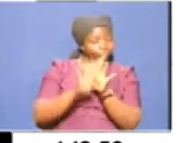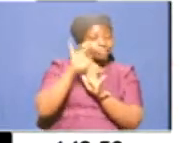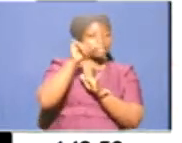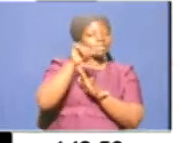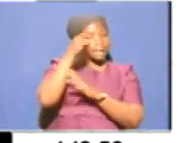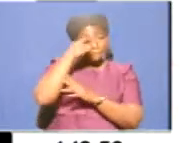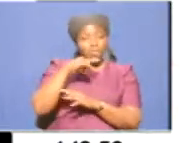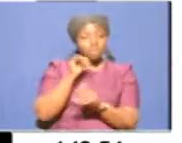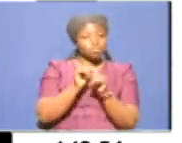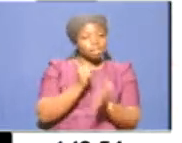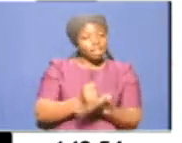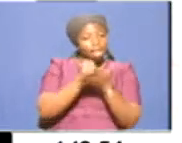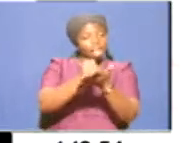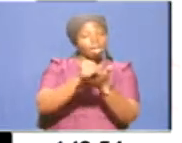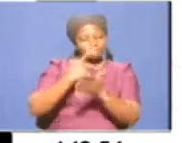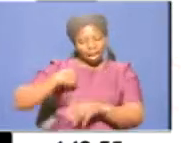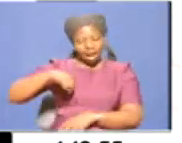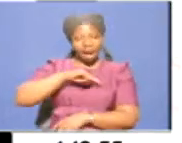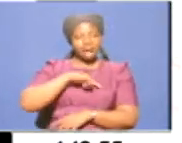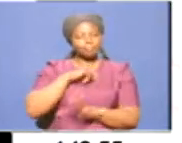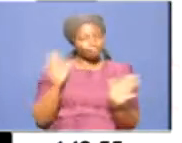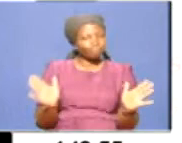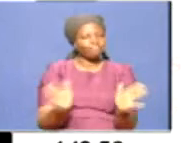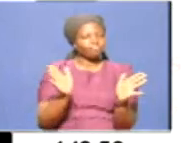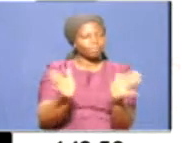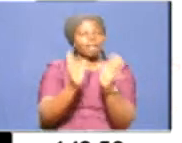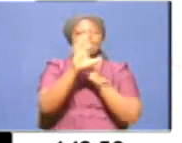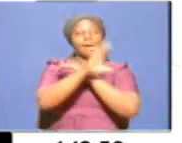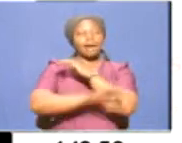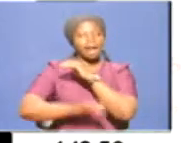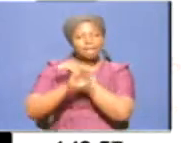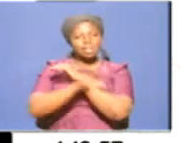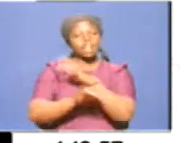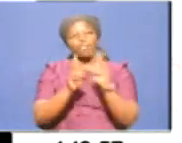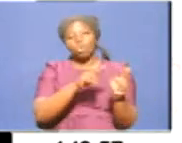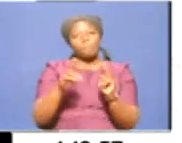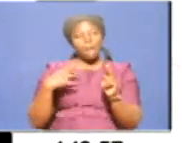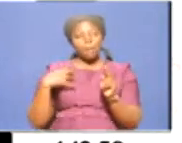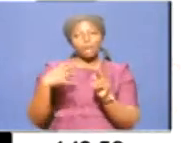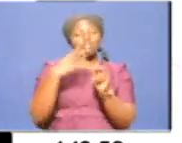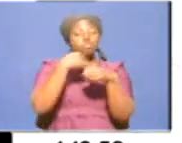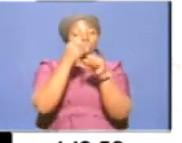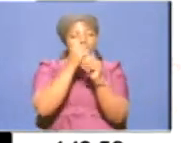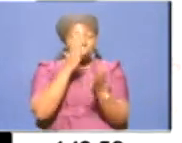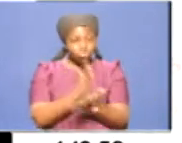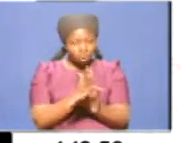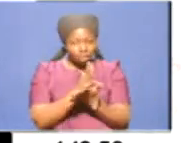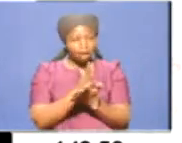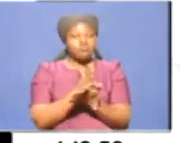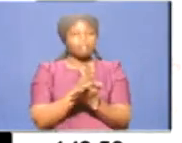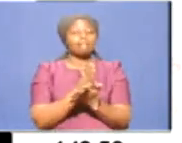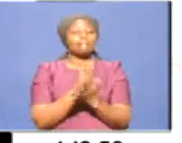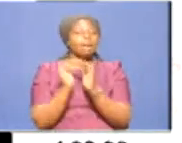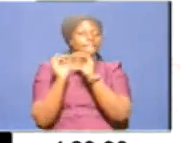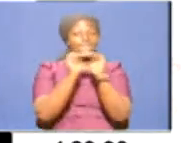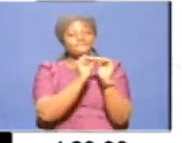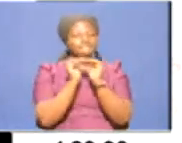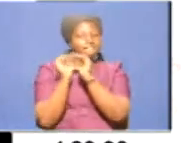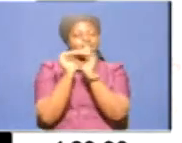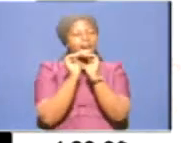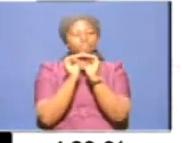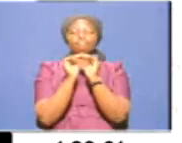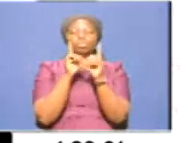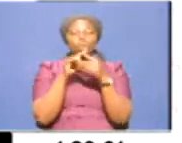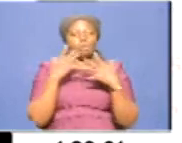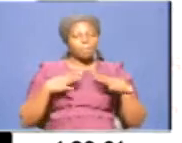to enable us to push countries of the Commonwealth to ensure that, you know, they are fair to persons with disabilities getting